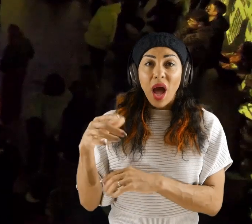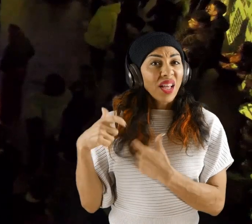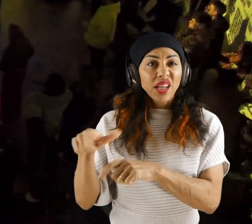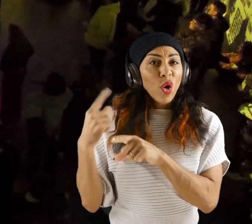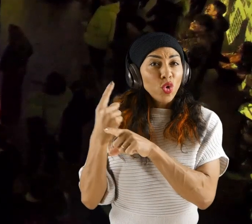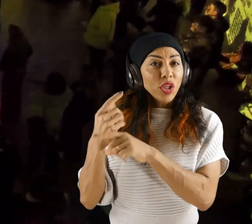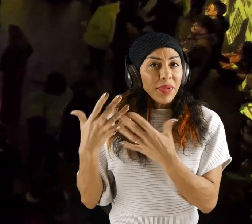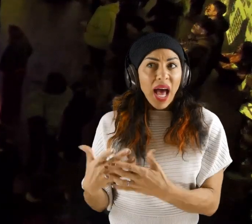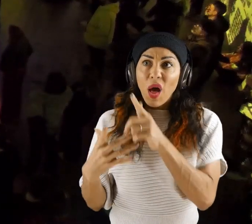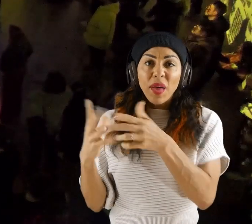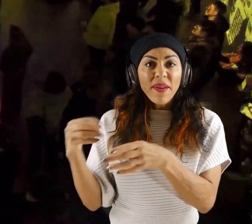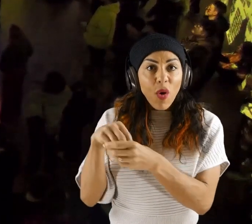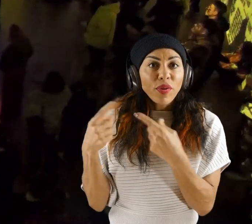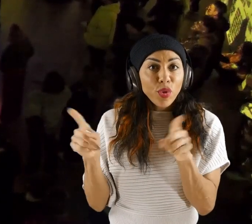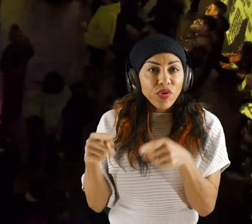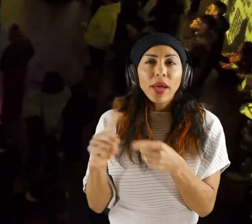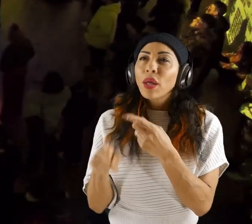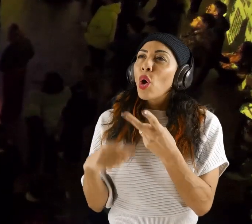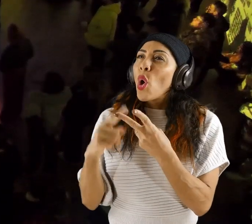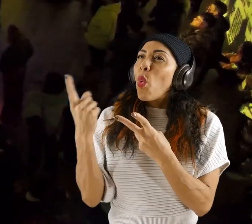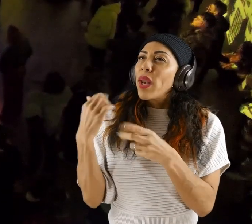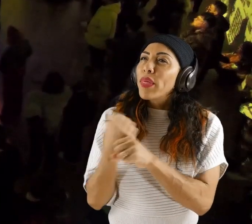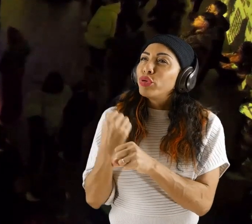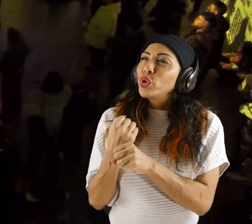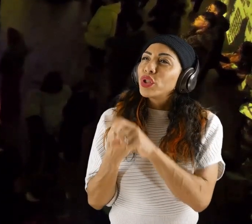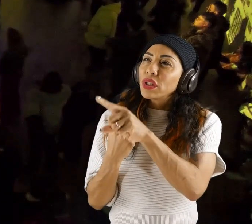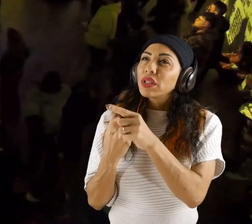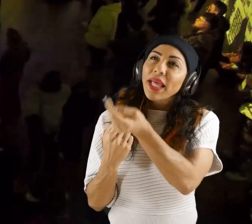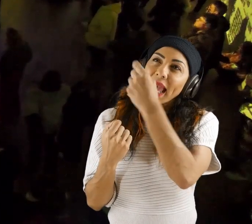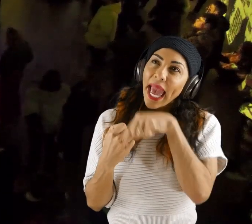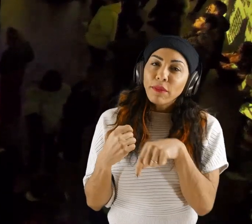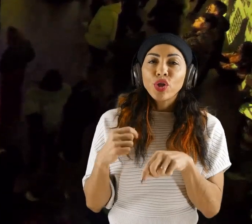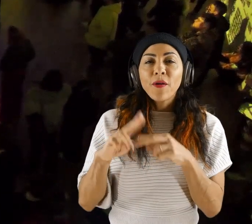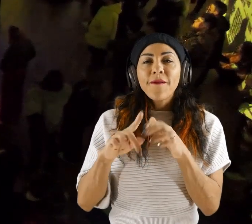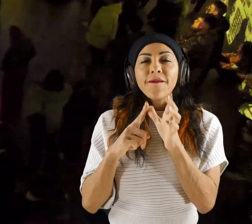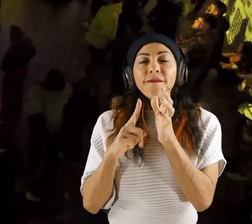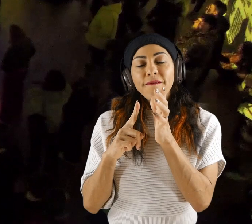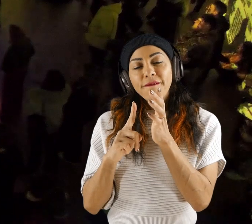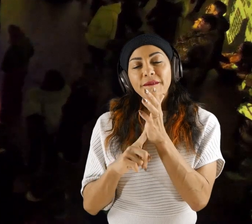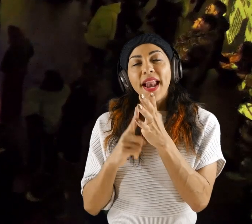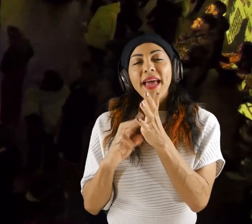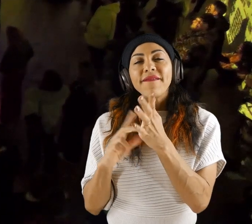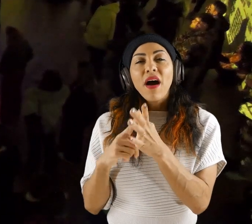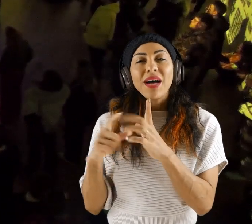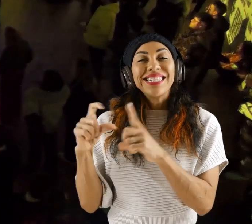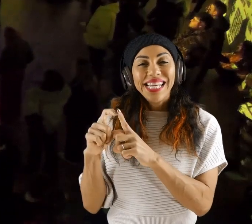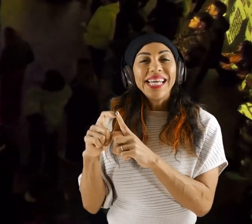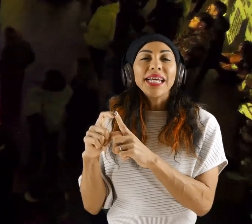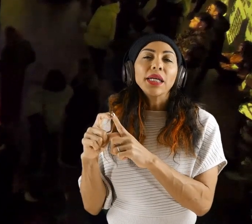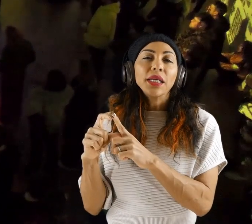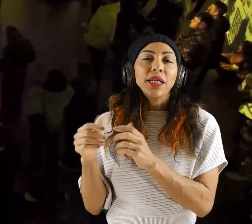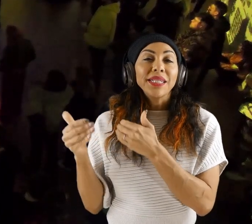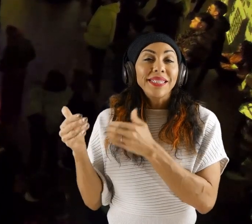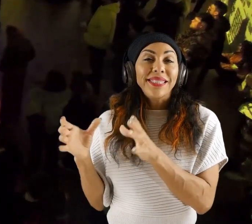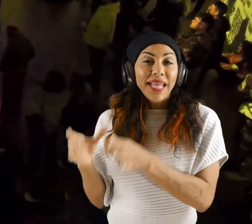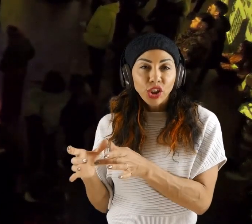and one of the producers actually that came to Flavor D session has a collaboration with Flavor D out this week. I was like, this is